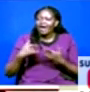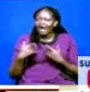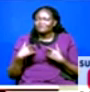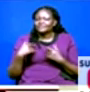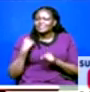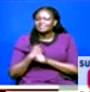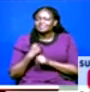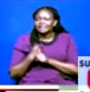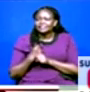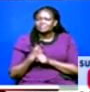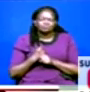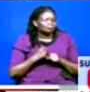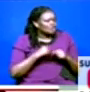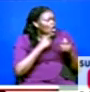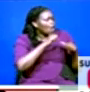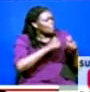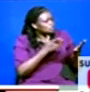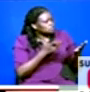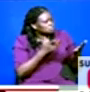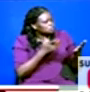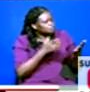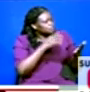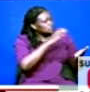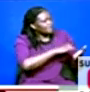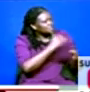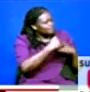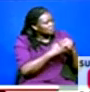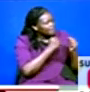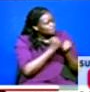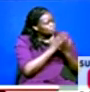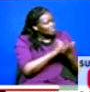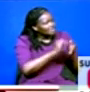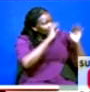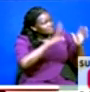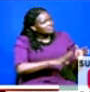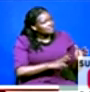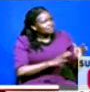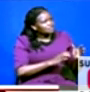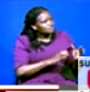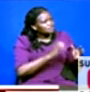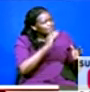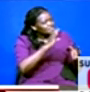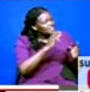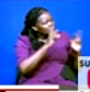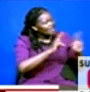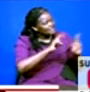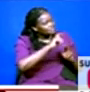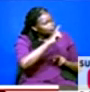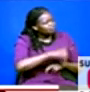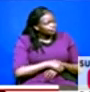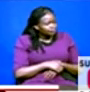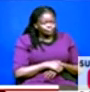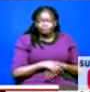done. How about in terms of capacity building and ensuring that the teachers are CBC ready? We in the